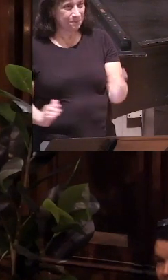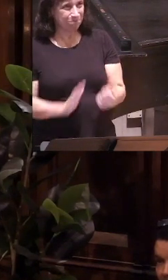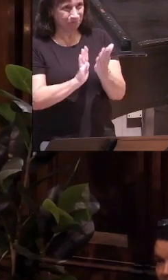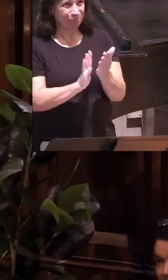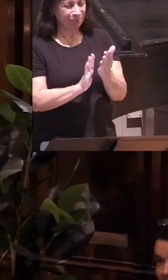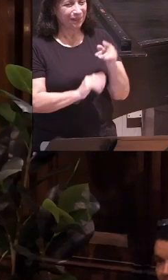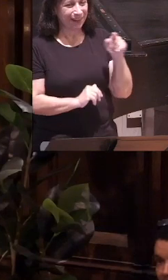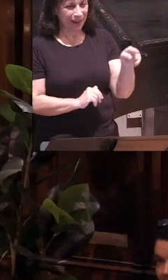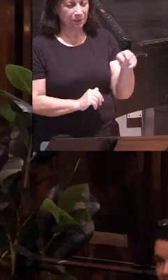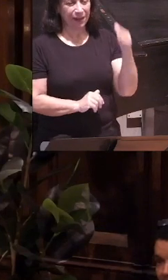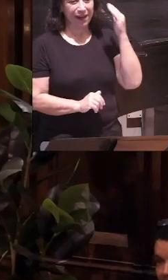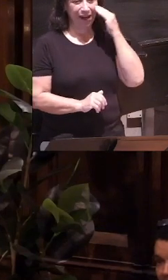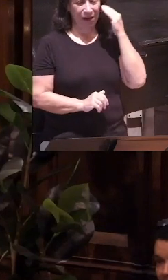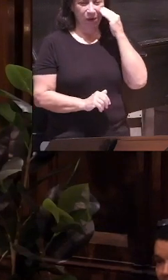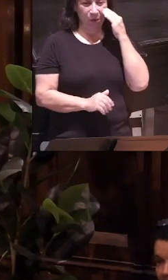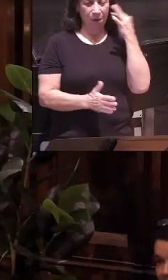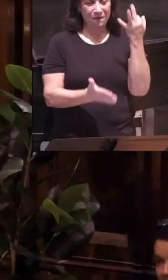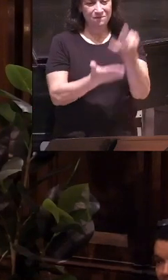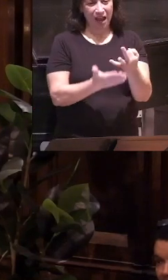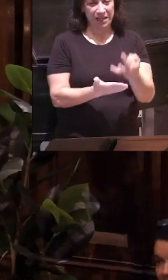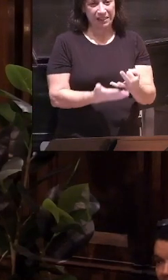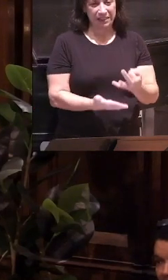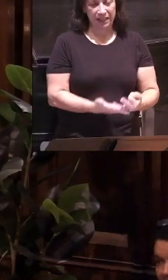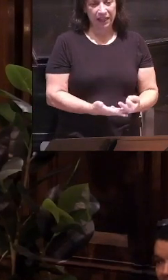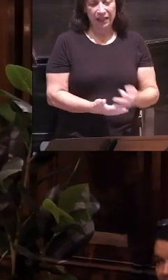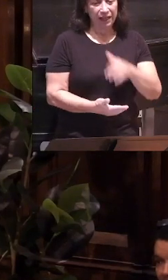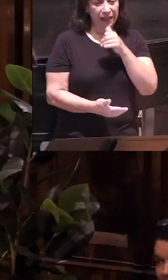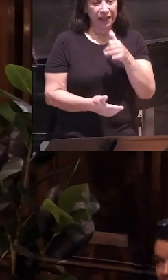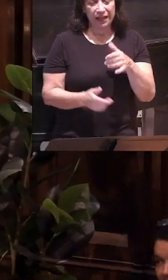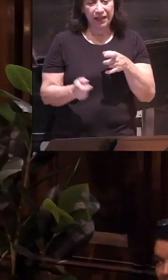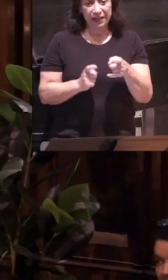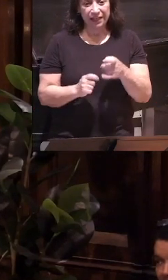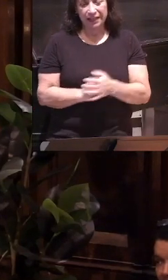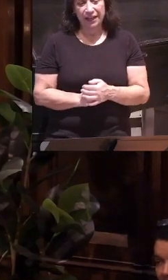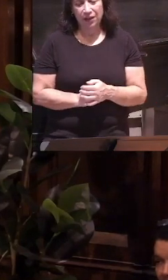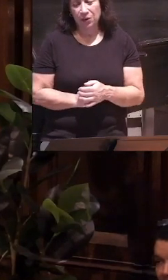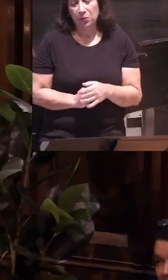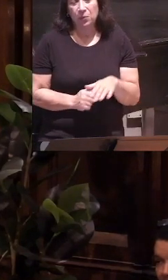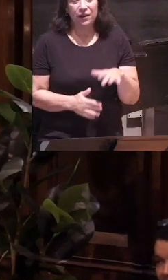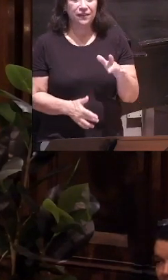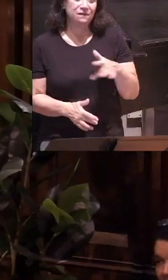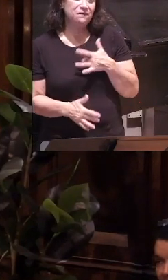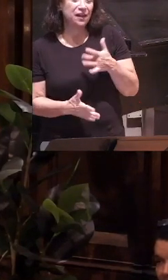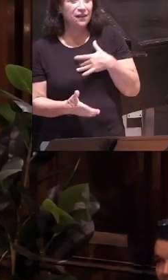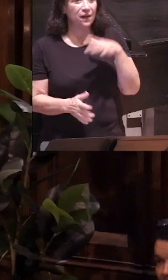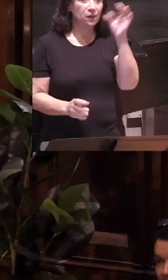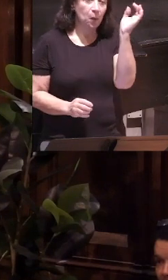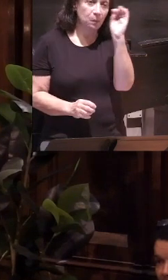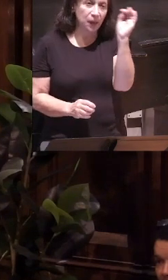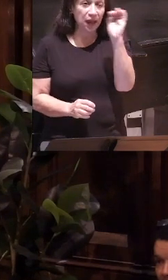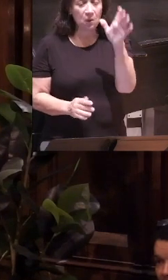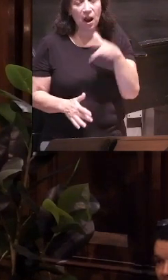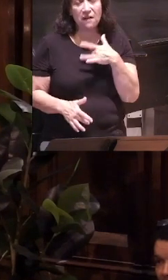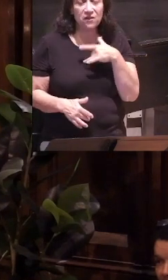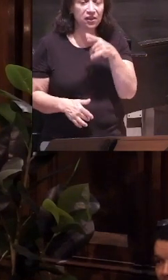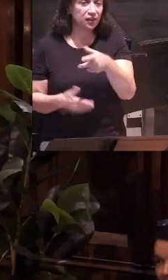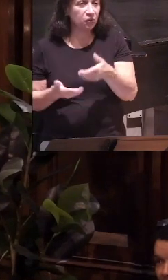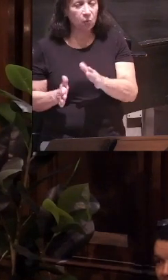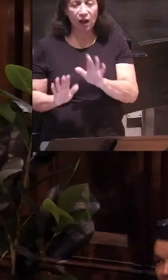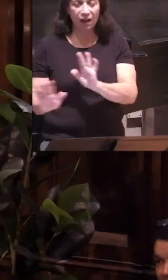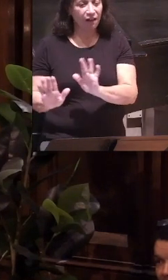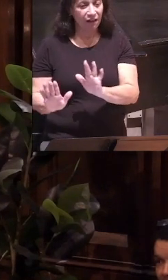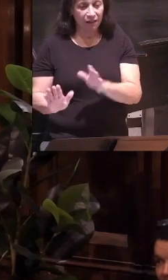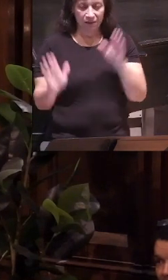Because he knew facts. He didn't deal in hyperbole. He didn't deal in a bunch of, I feel this way. It